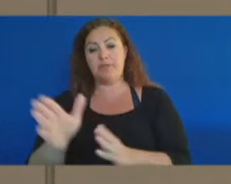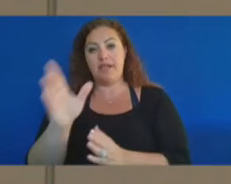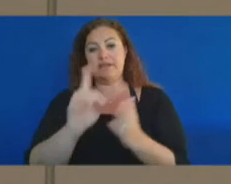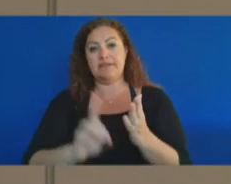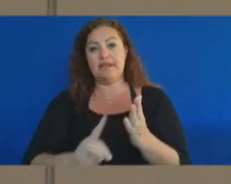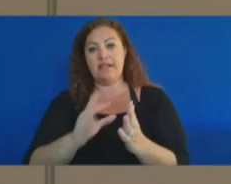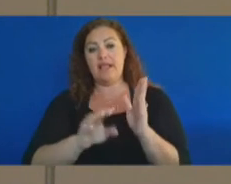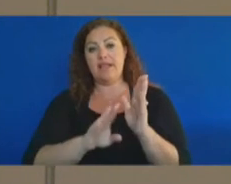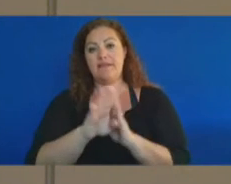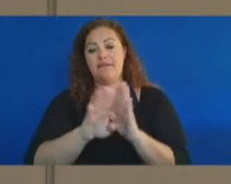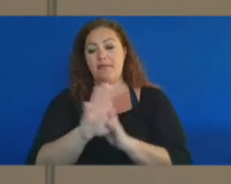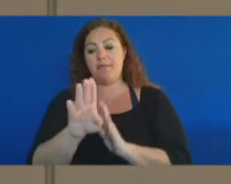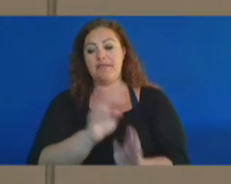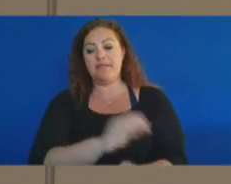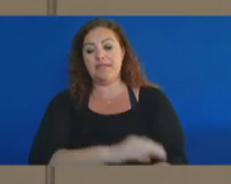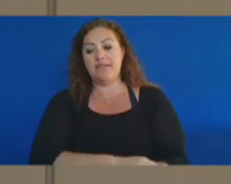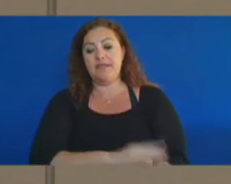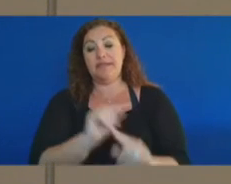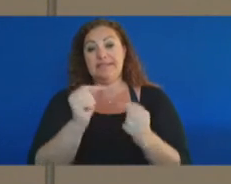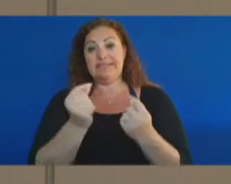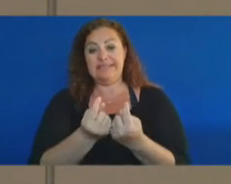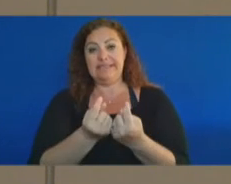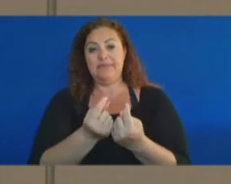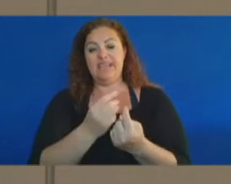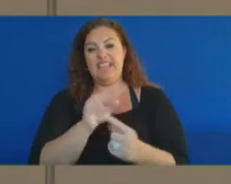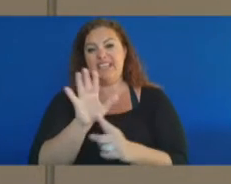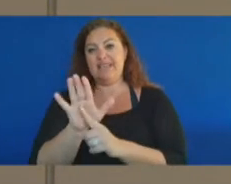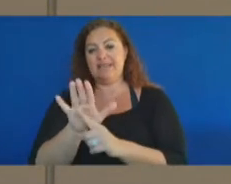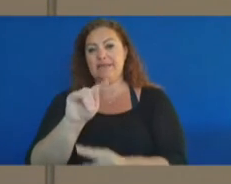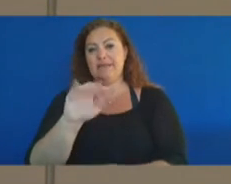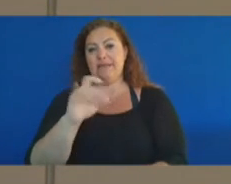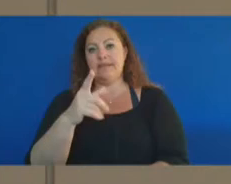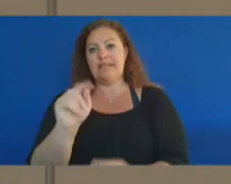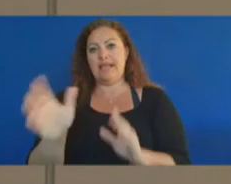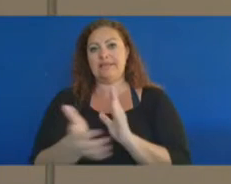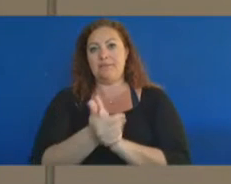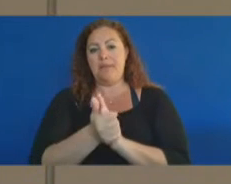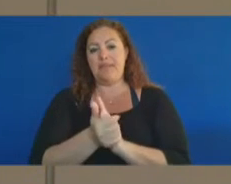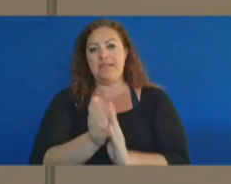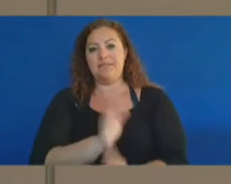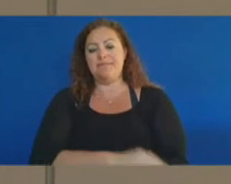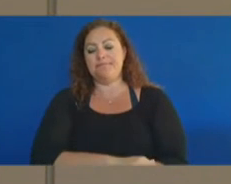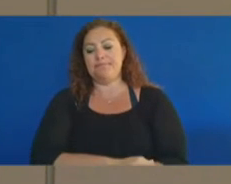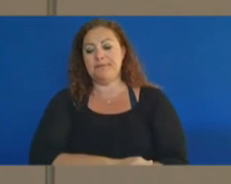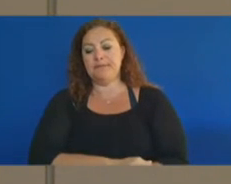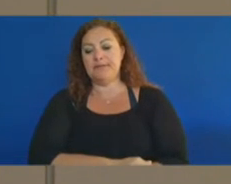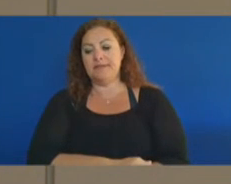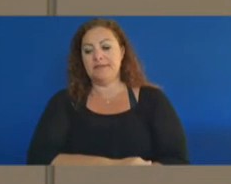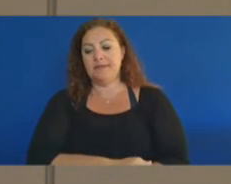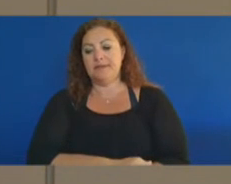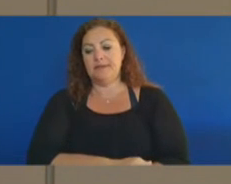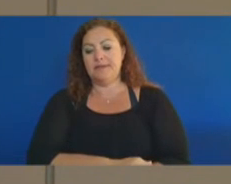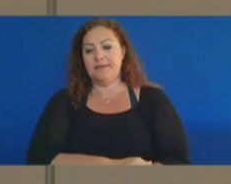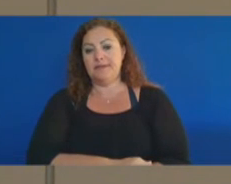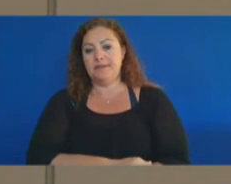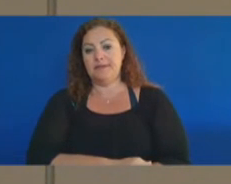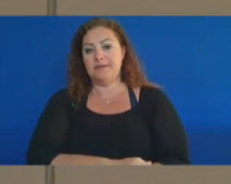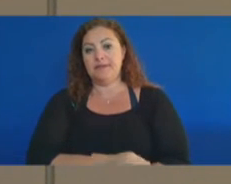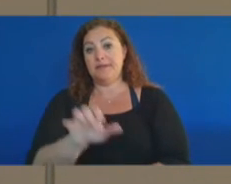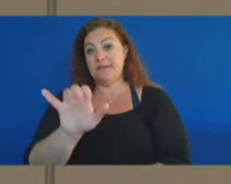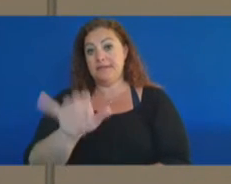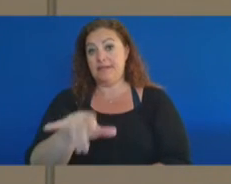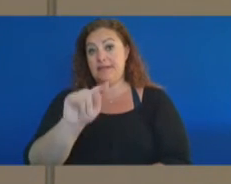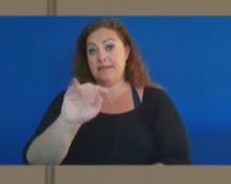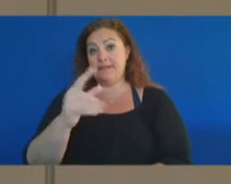development um team and it is a text Amendment uh the this text Amendment